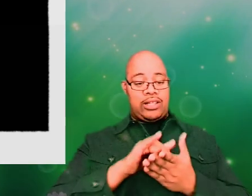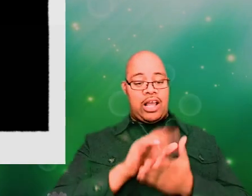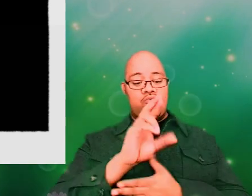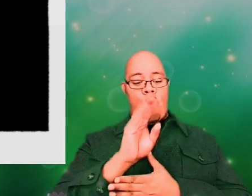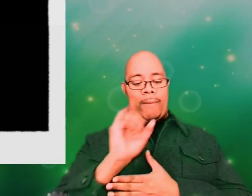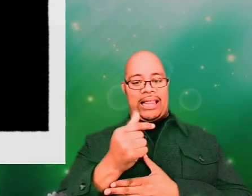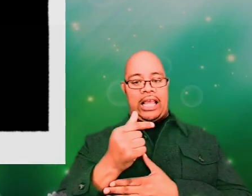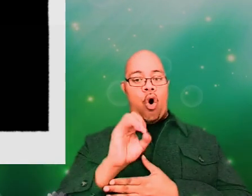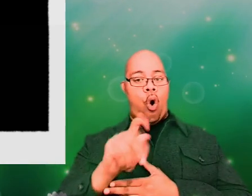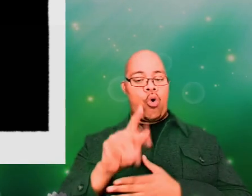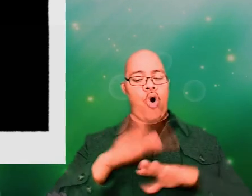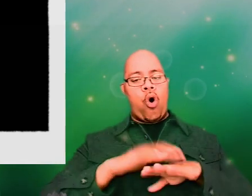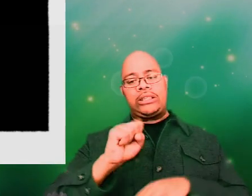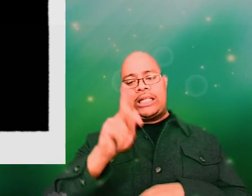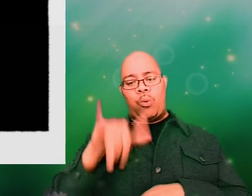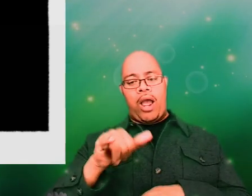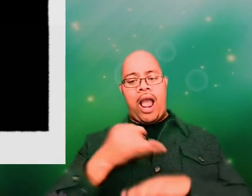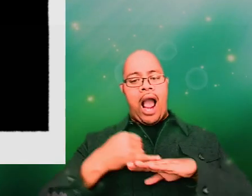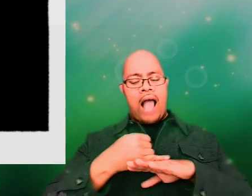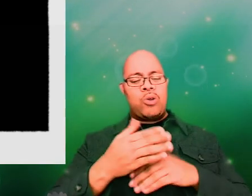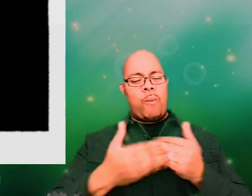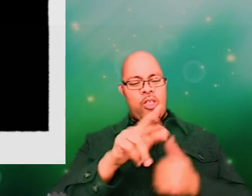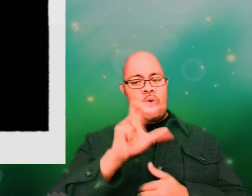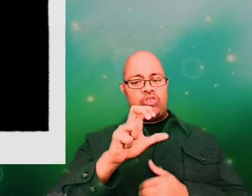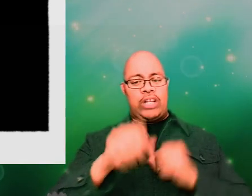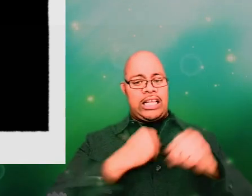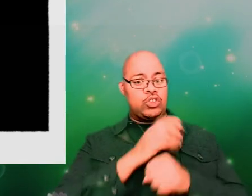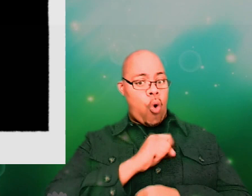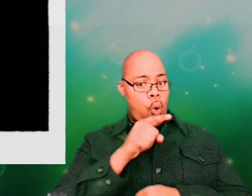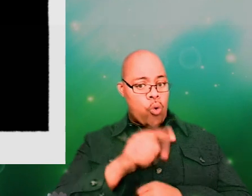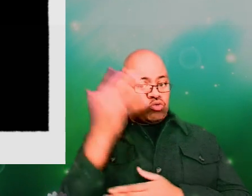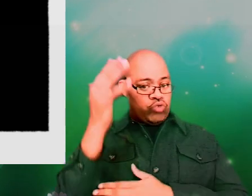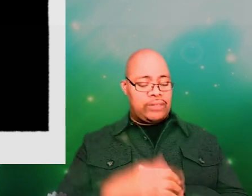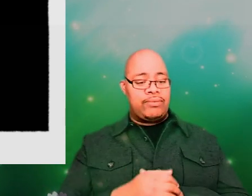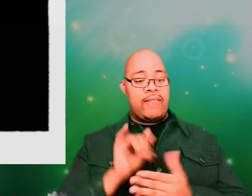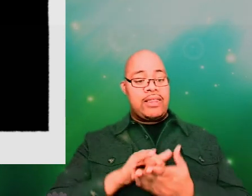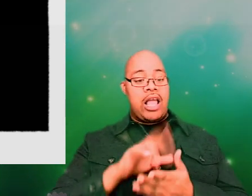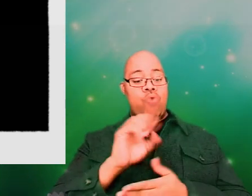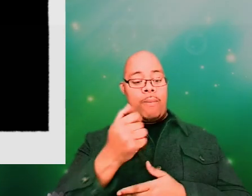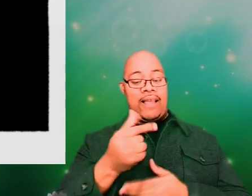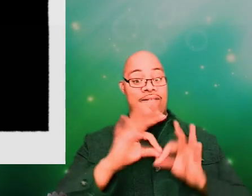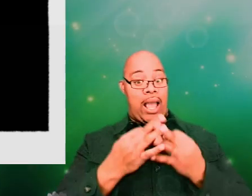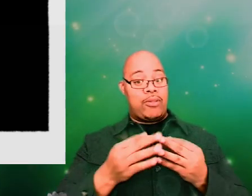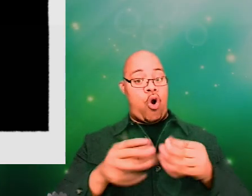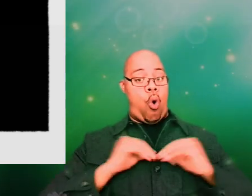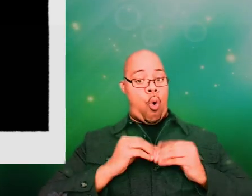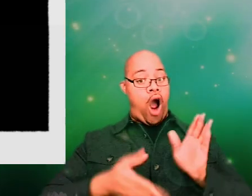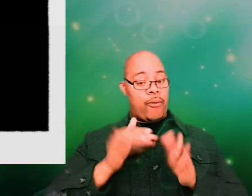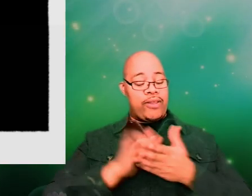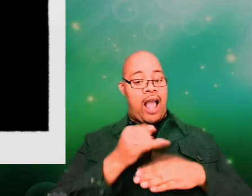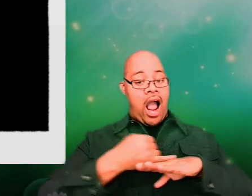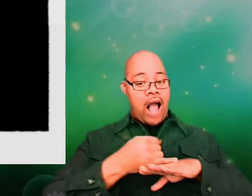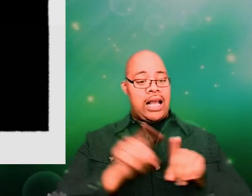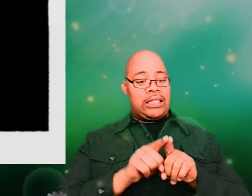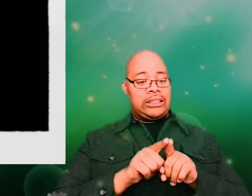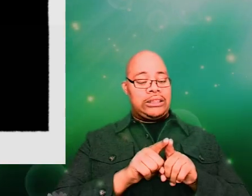oak on Skidaway Island, said to be around 300 years old. The Roebling family owned and operated Skidaway Island as a Black